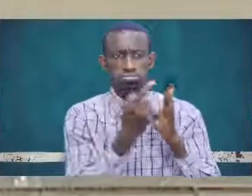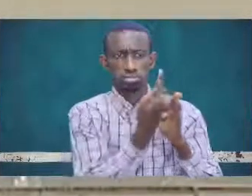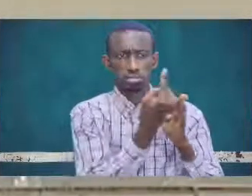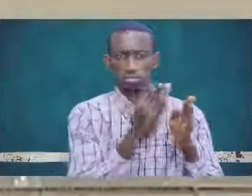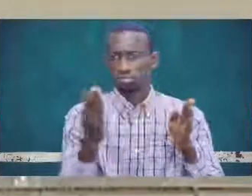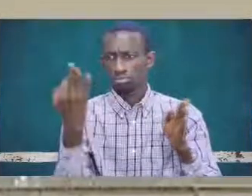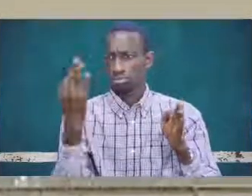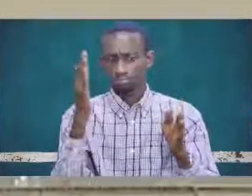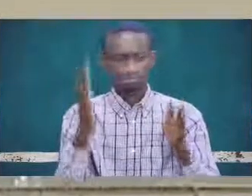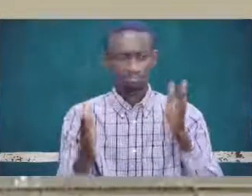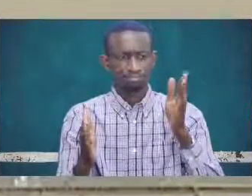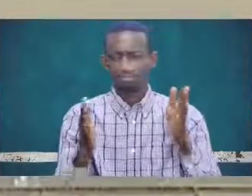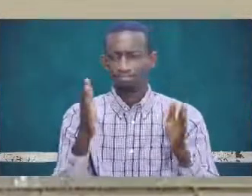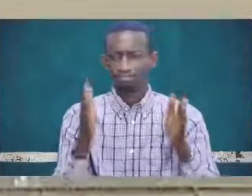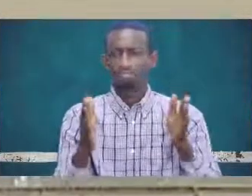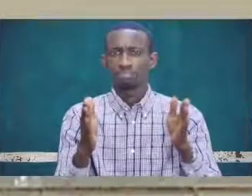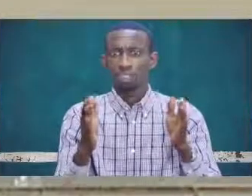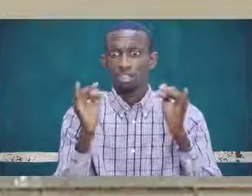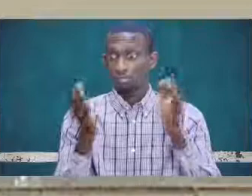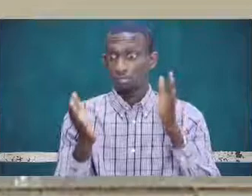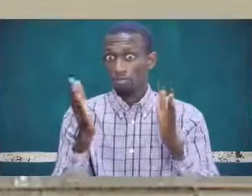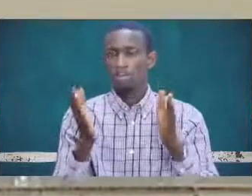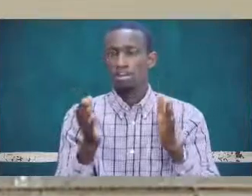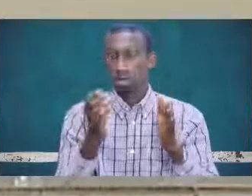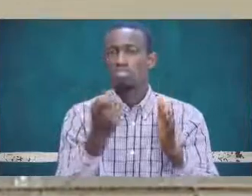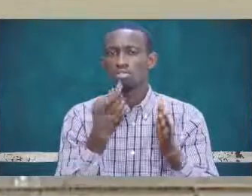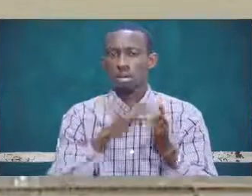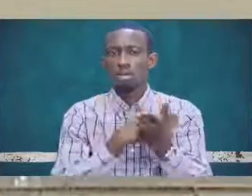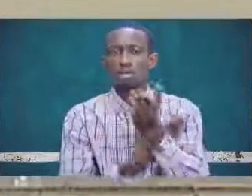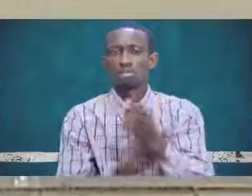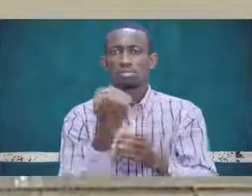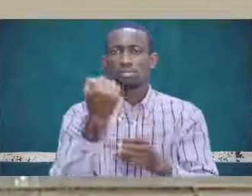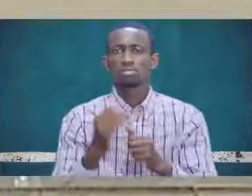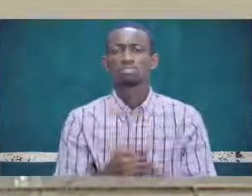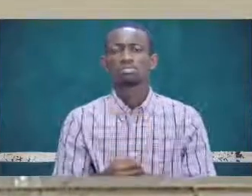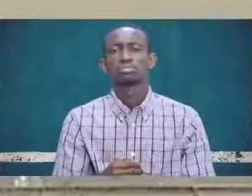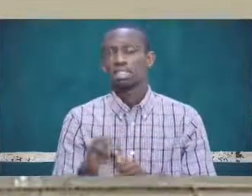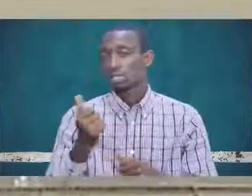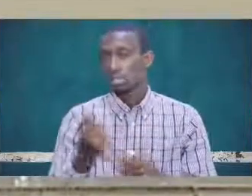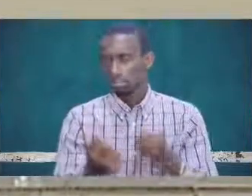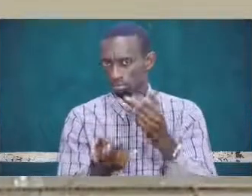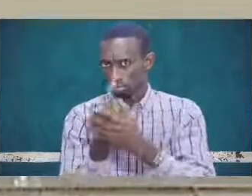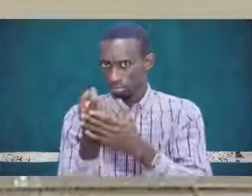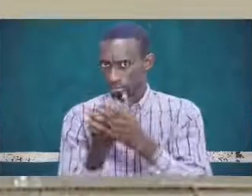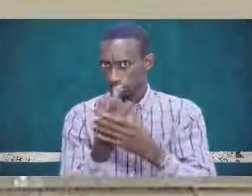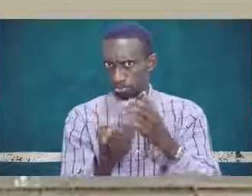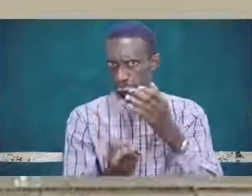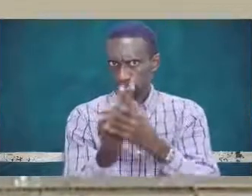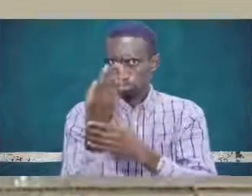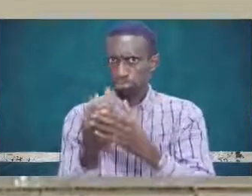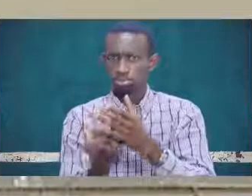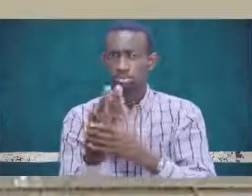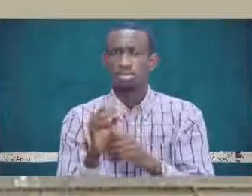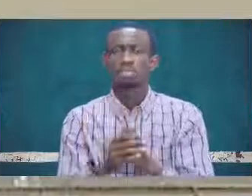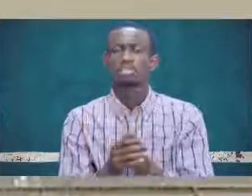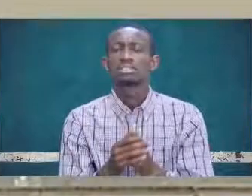protein digestive enzymes, they must be active. I can also talk about it creates, as I was talking about, it creates a